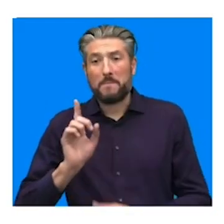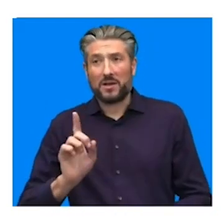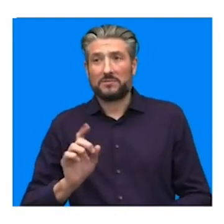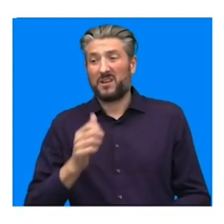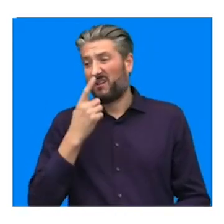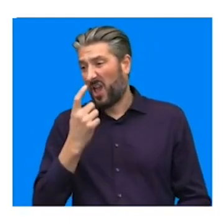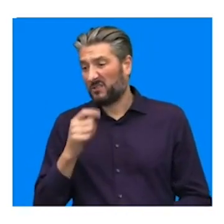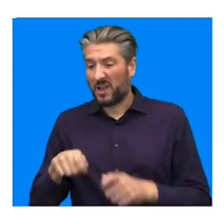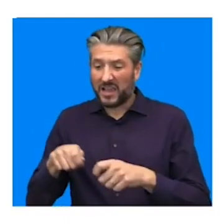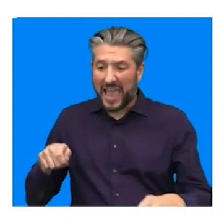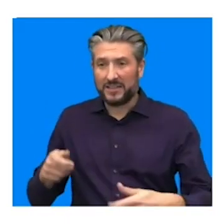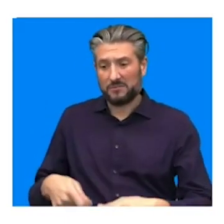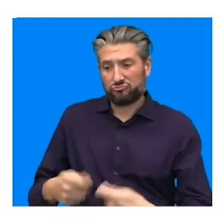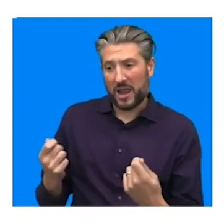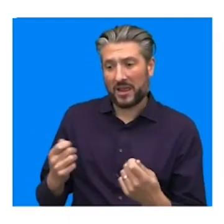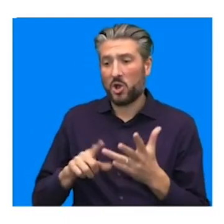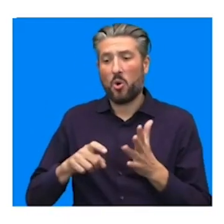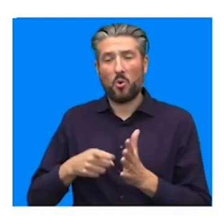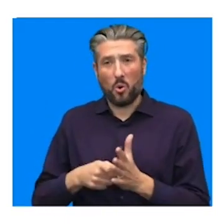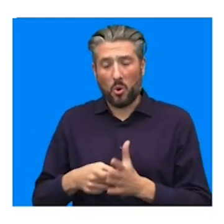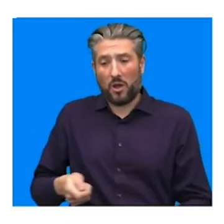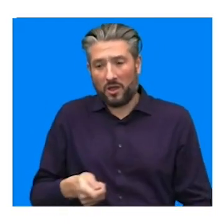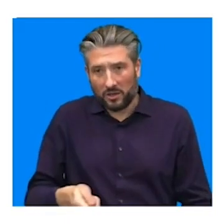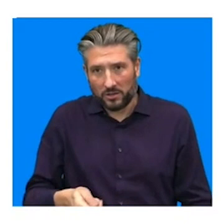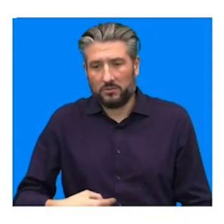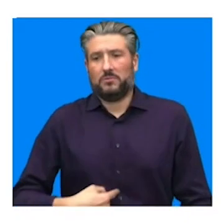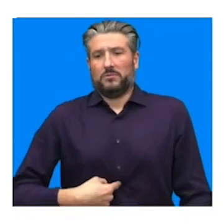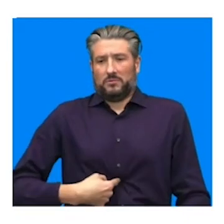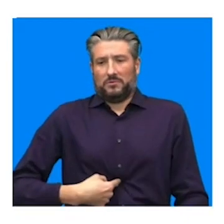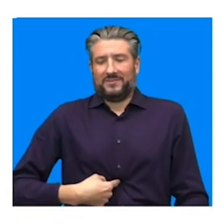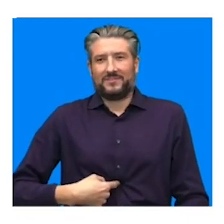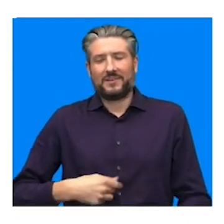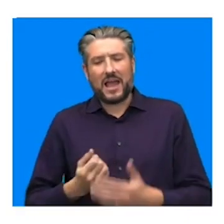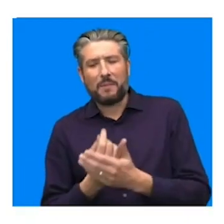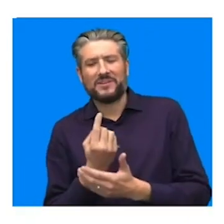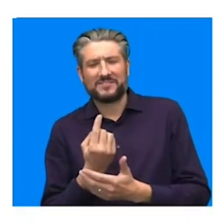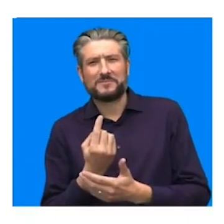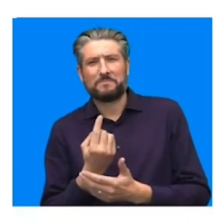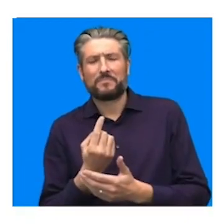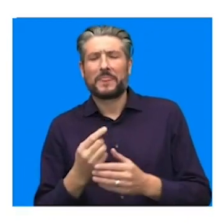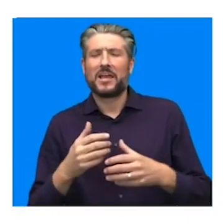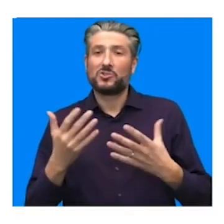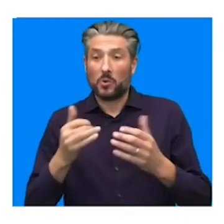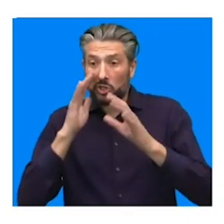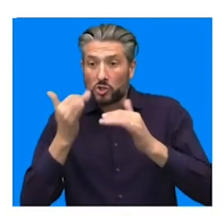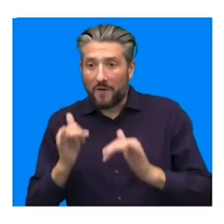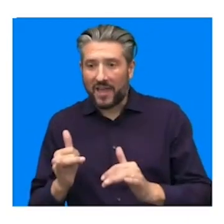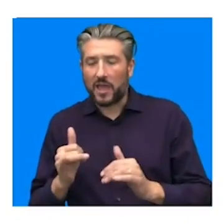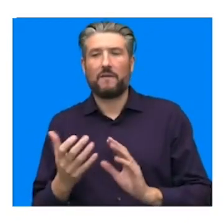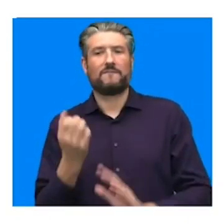know, again is a very, very common occurrence that we heard through the survey. You know, we originally did a survey with 75